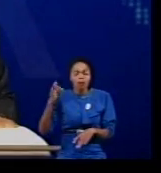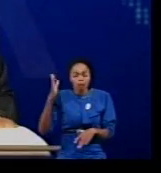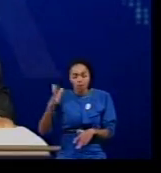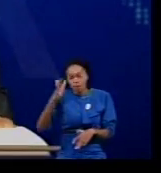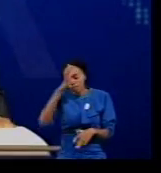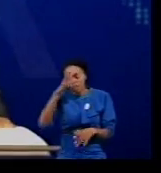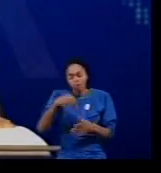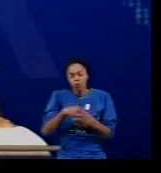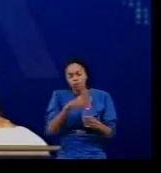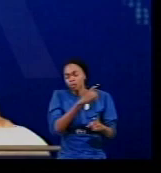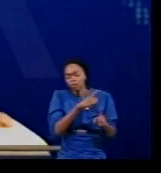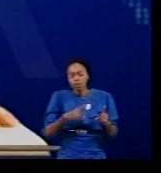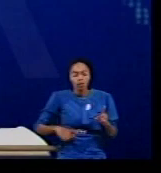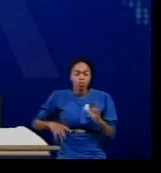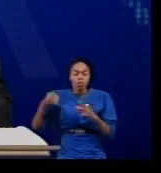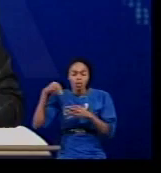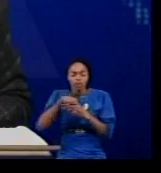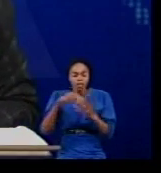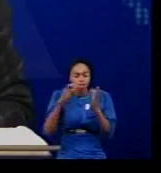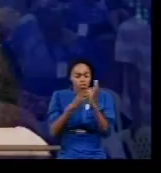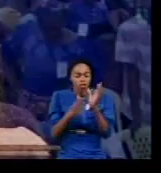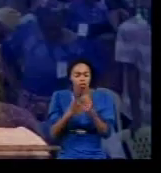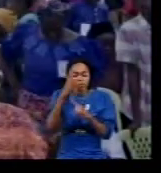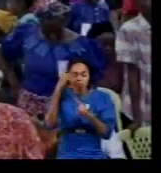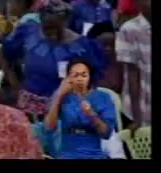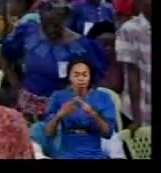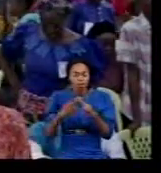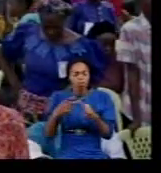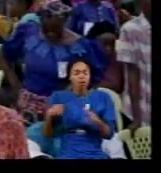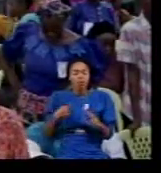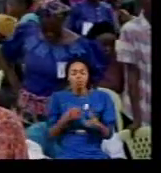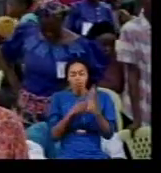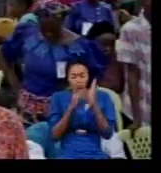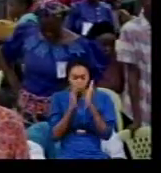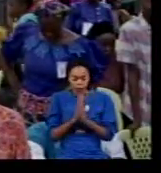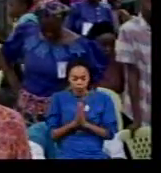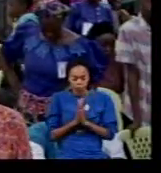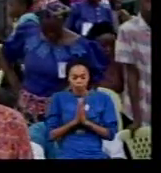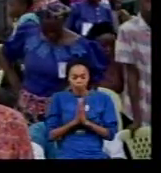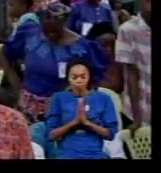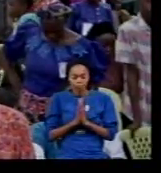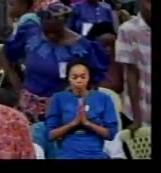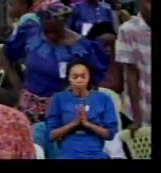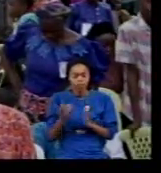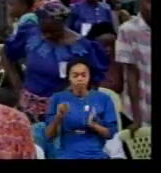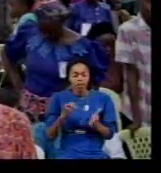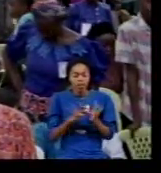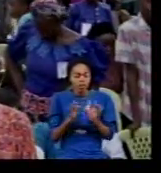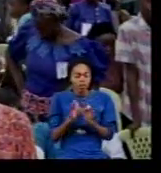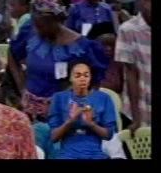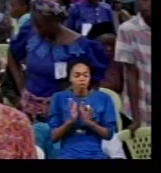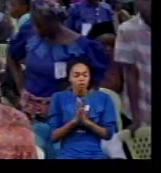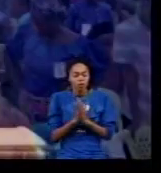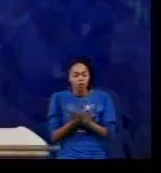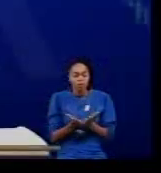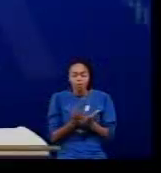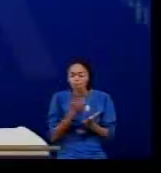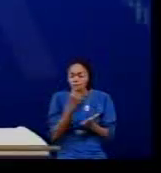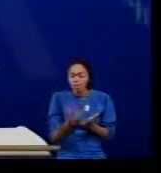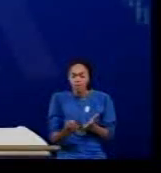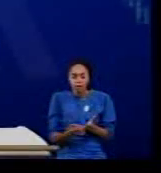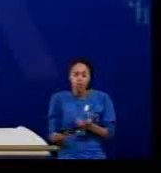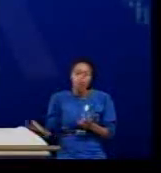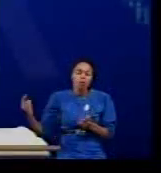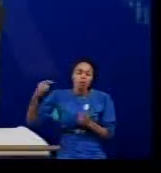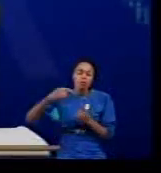get to. And he came like grasshoppers for multitude, for both they and their camels were without number.